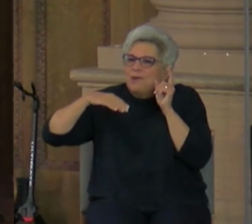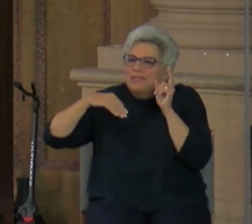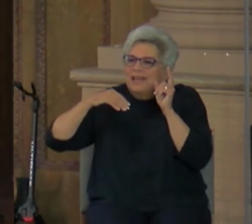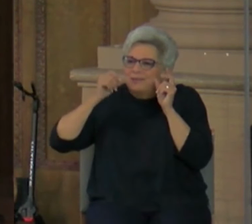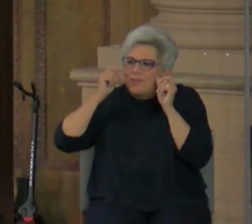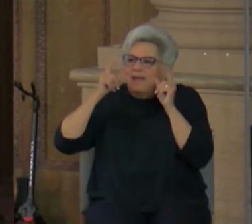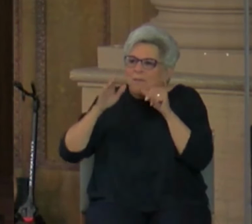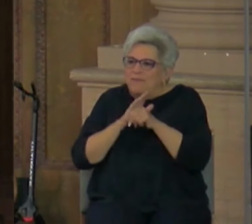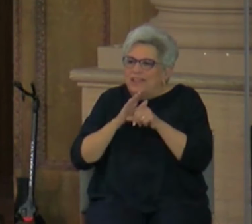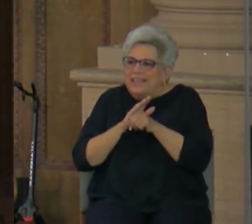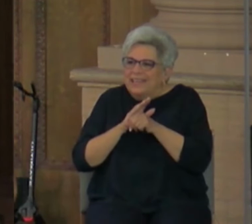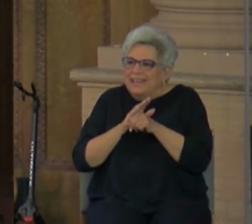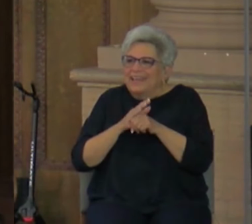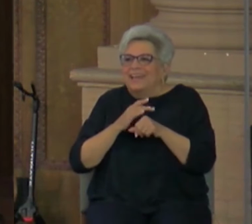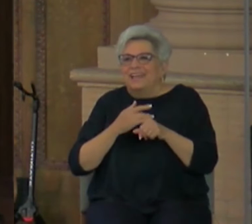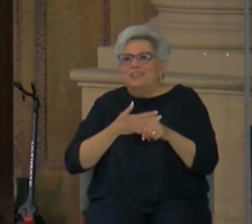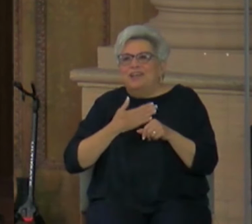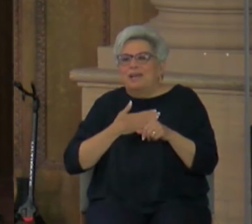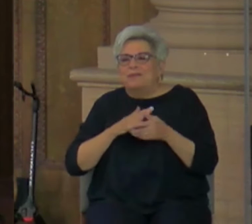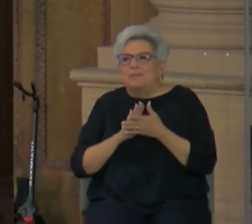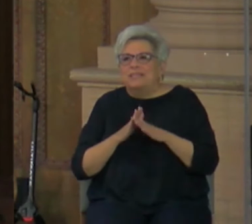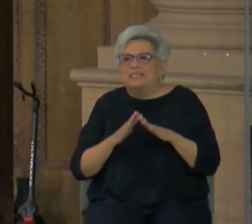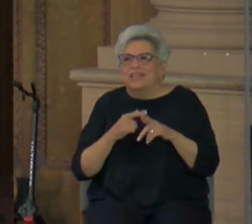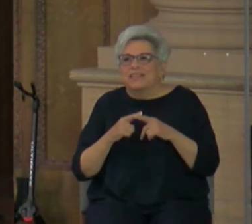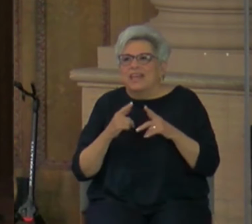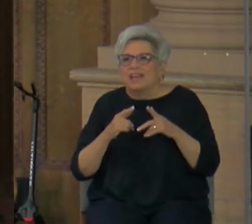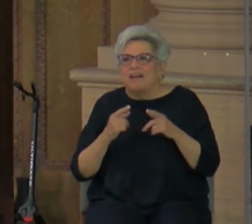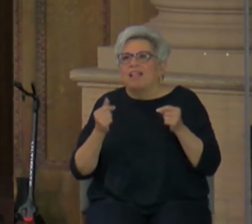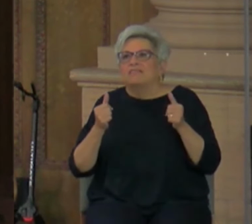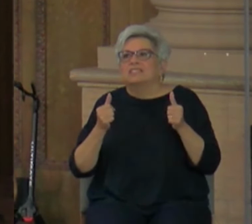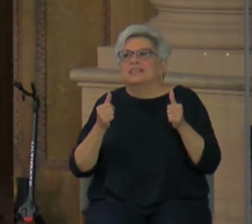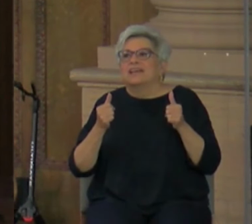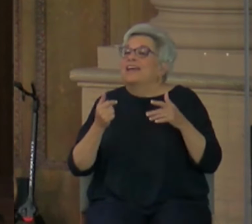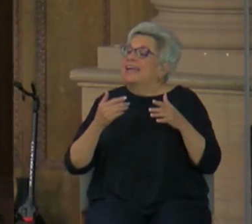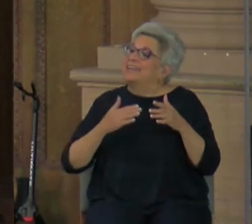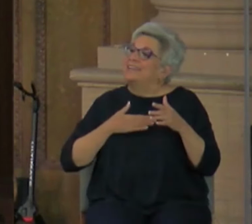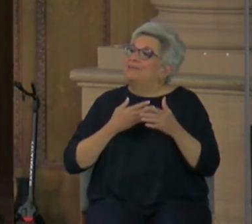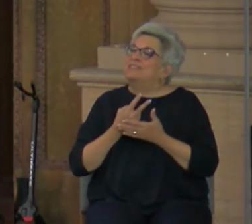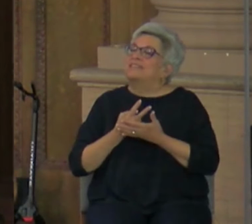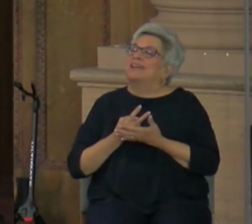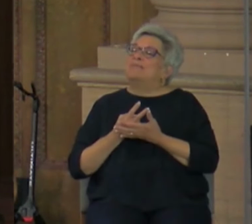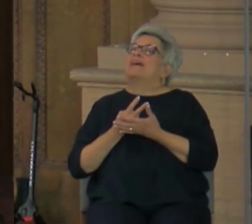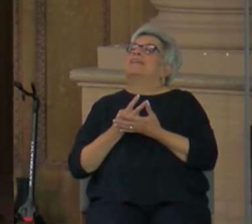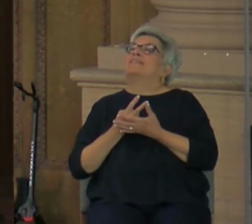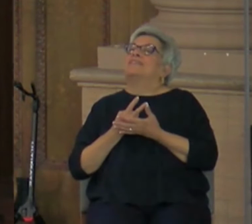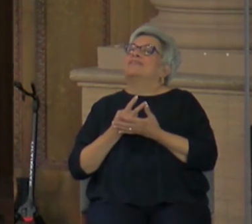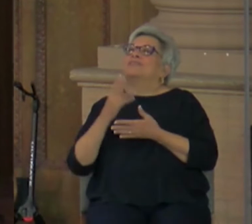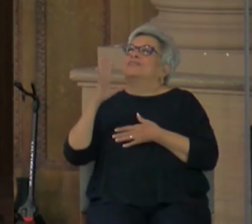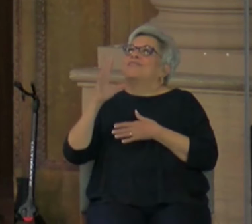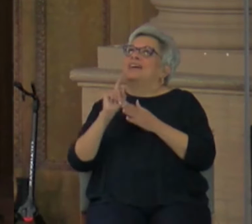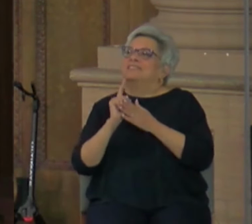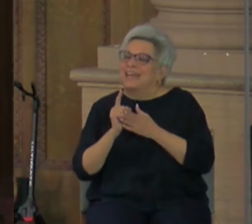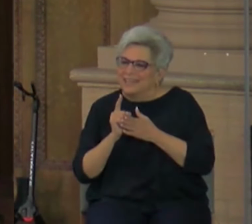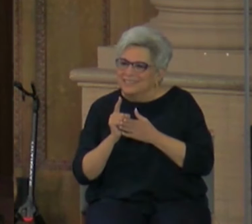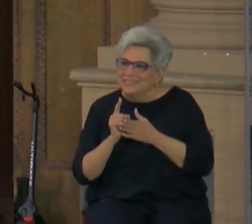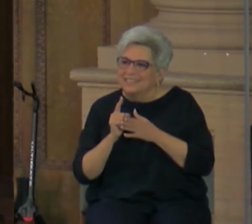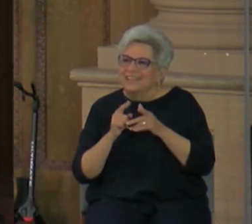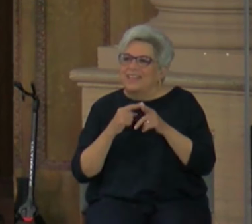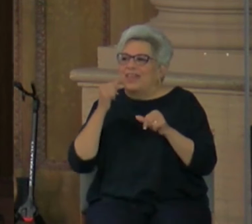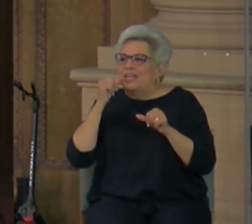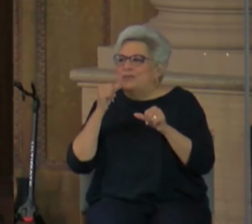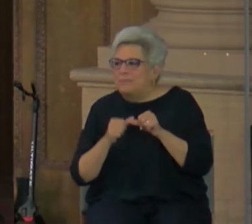are, and those are moments of peace. Like, I am so happy right now for about 5 seconds. And